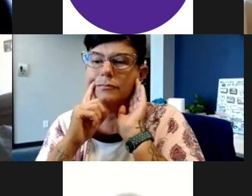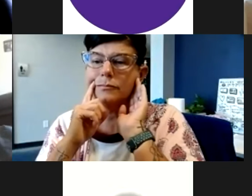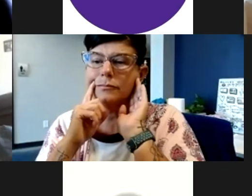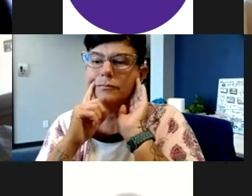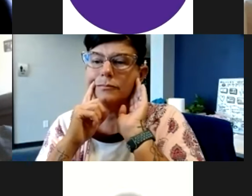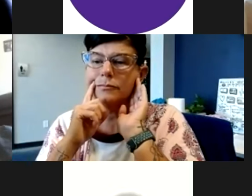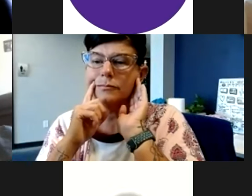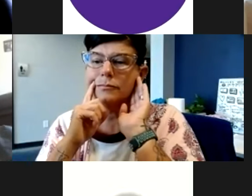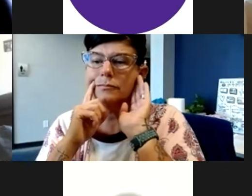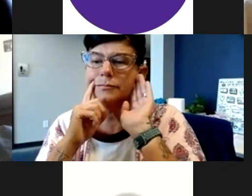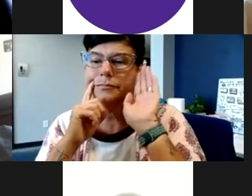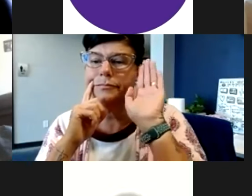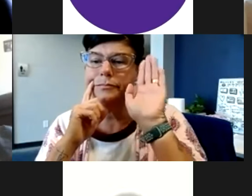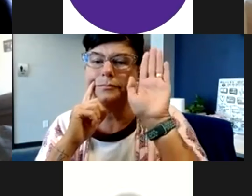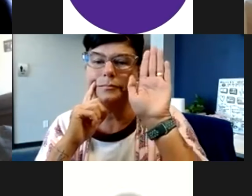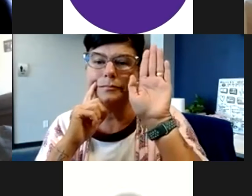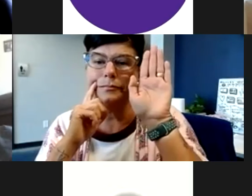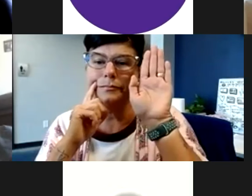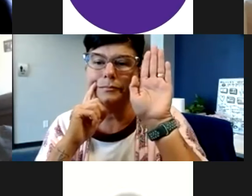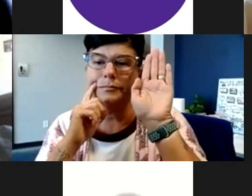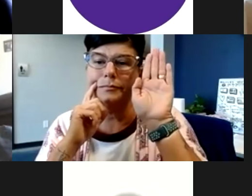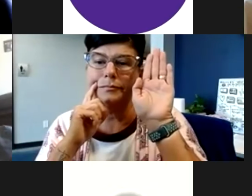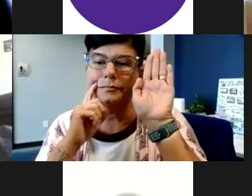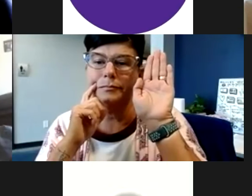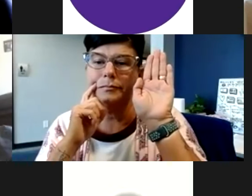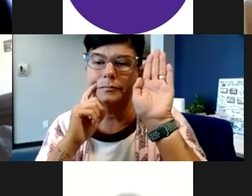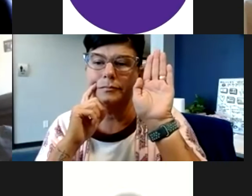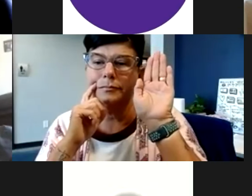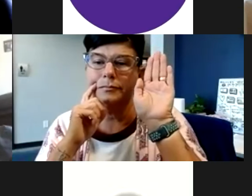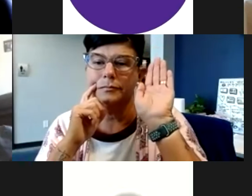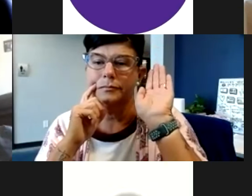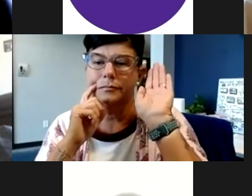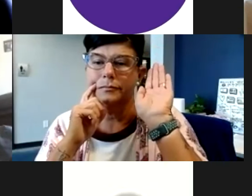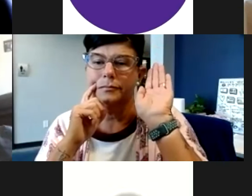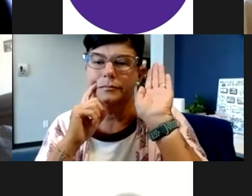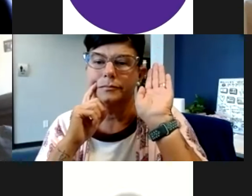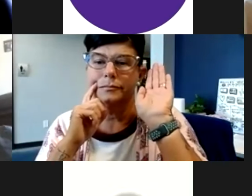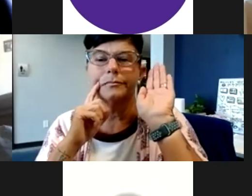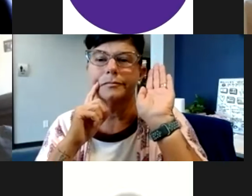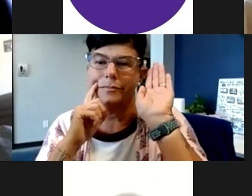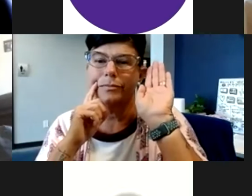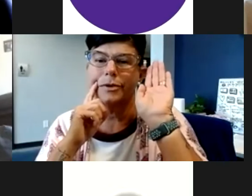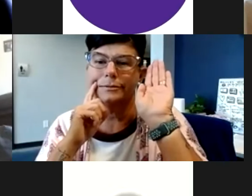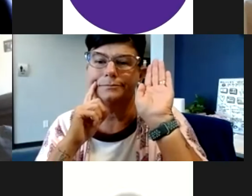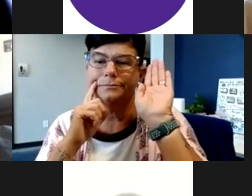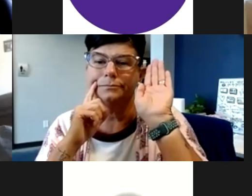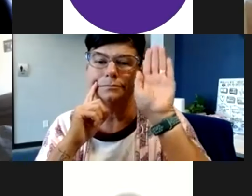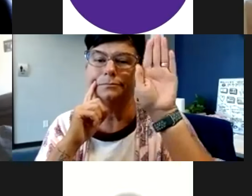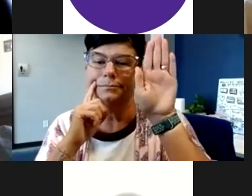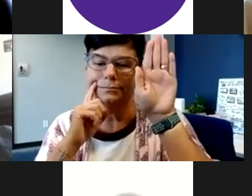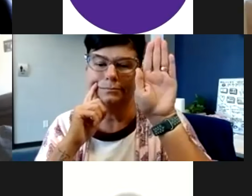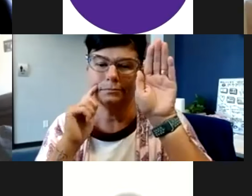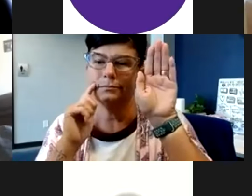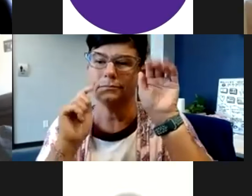Frederick County. Mhm. So in Memphis have, yes. Nashville, not yet, but will have.